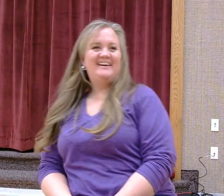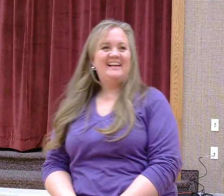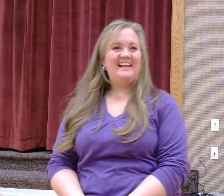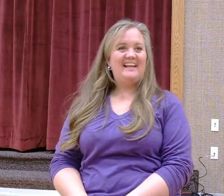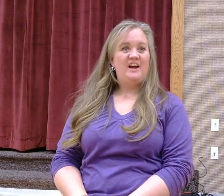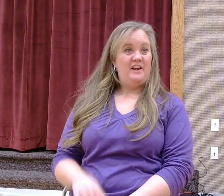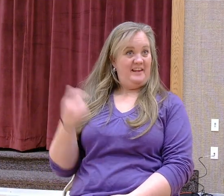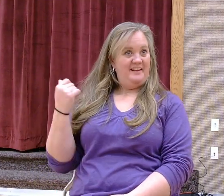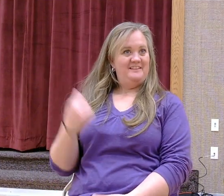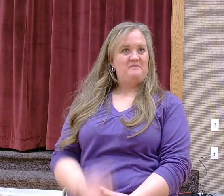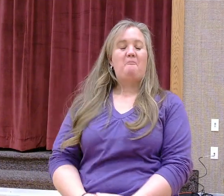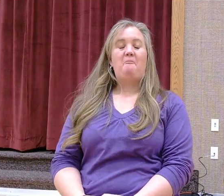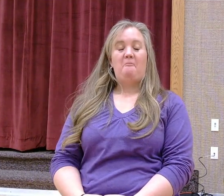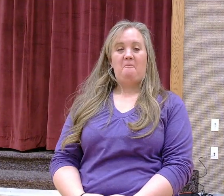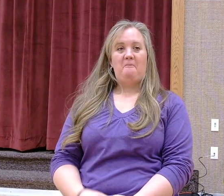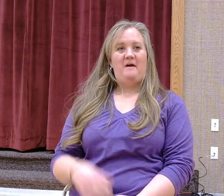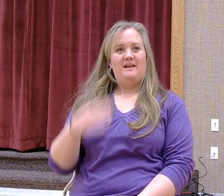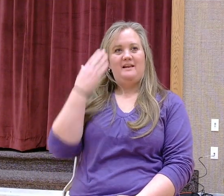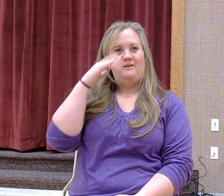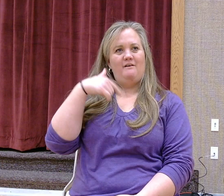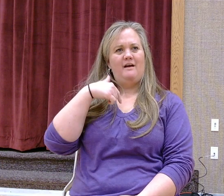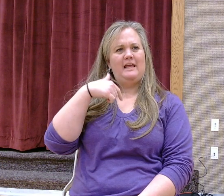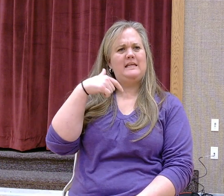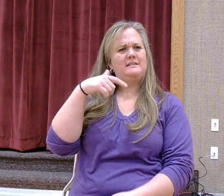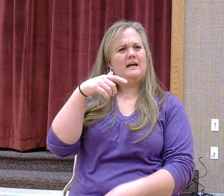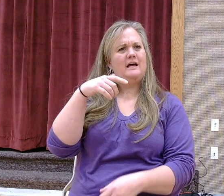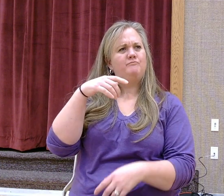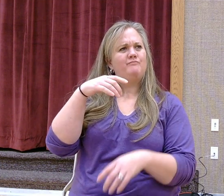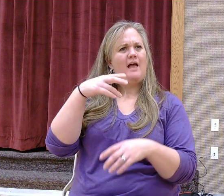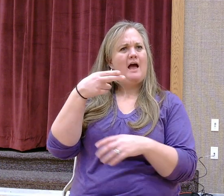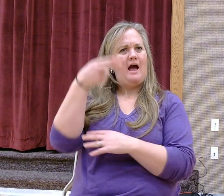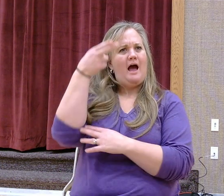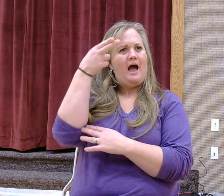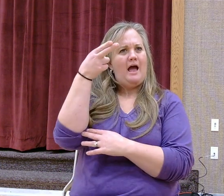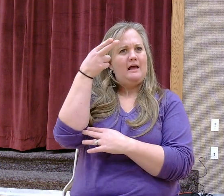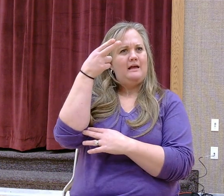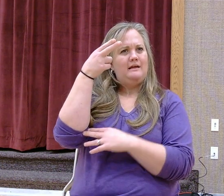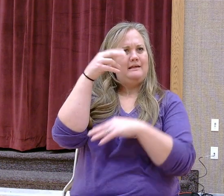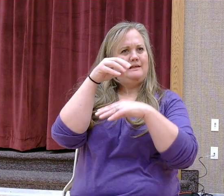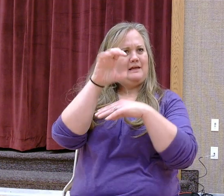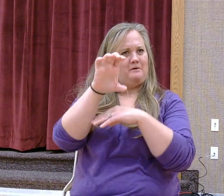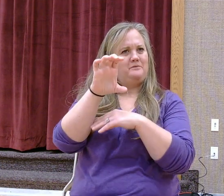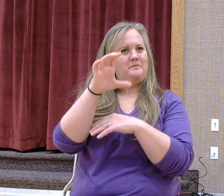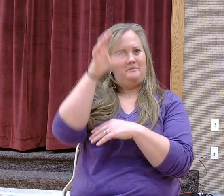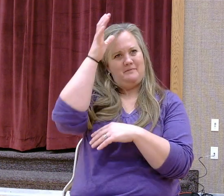You need to be on the roster for 10 or 15 minutes.